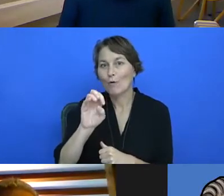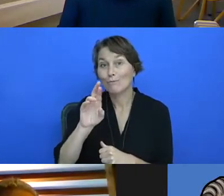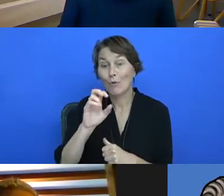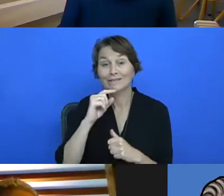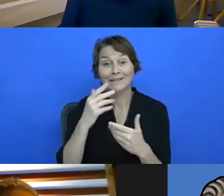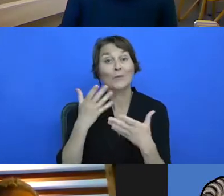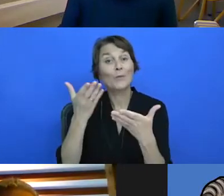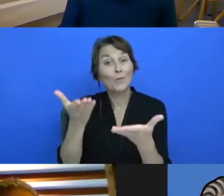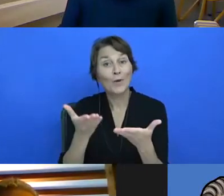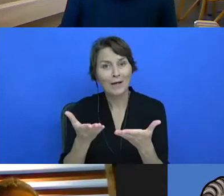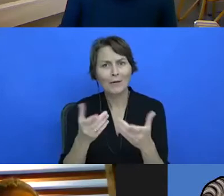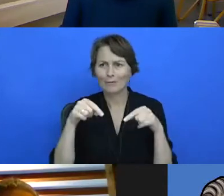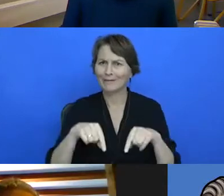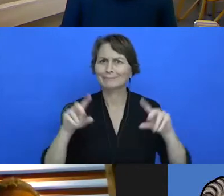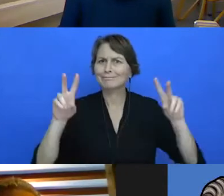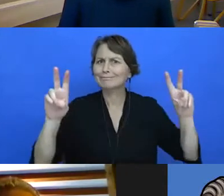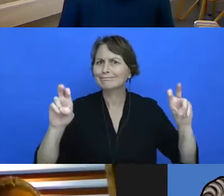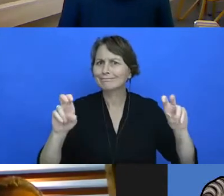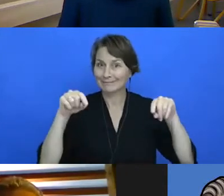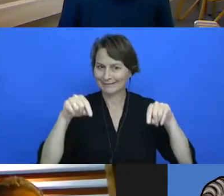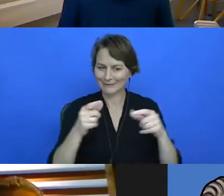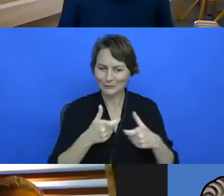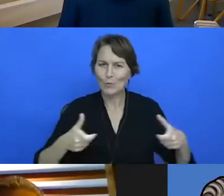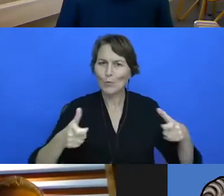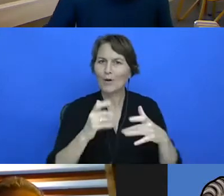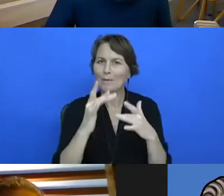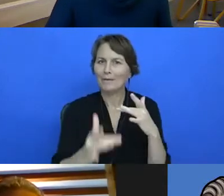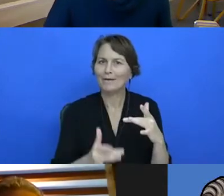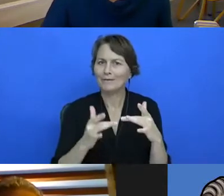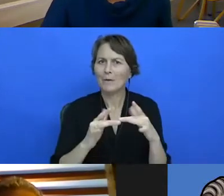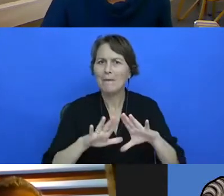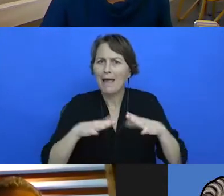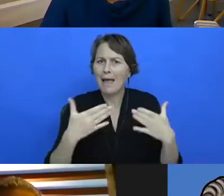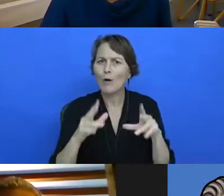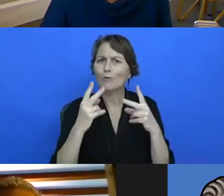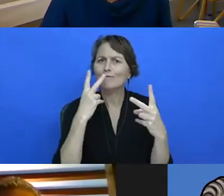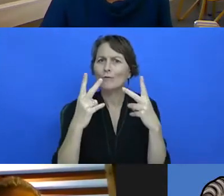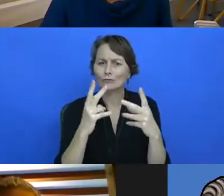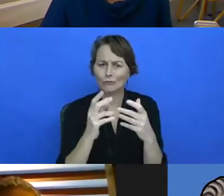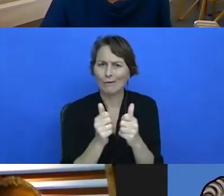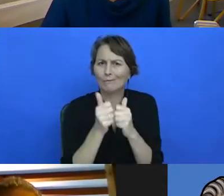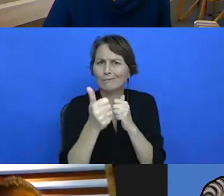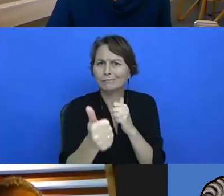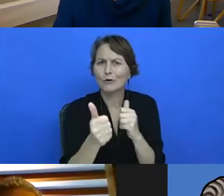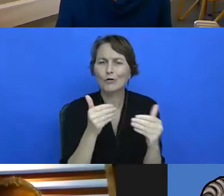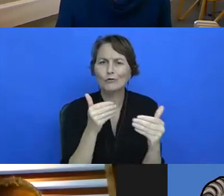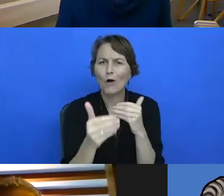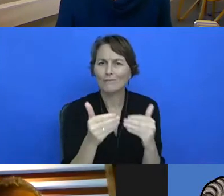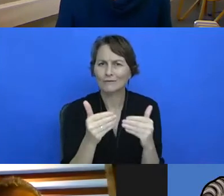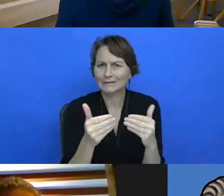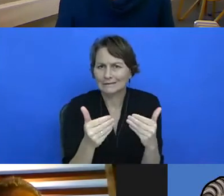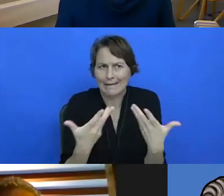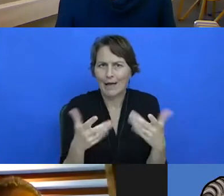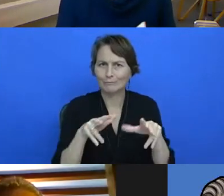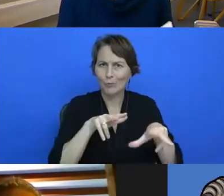virtual conferences. I'm Ingeborg Ammerud. I work at Inland Norway University of Applied Sciences,